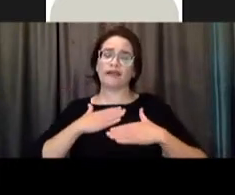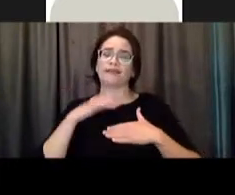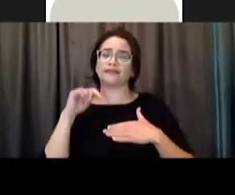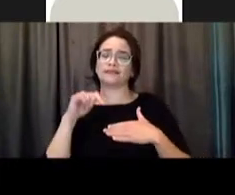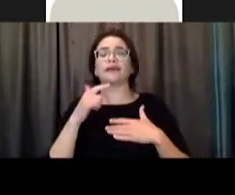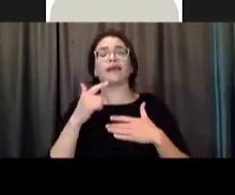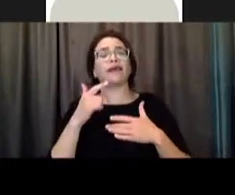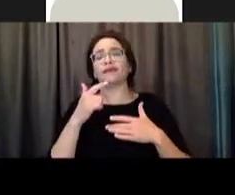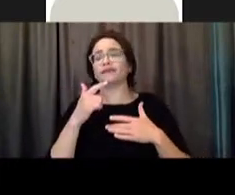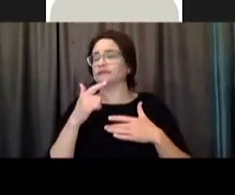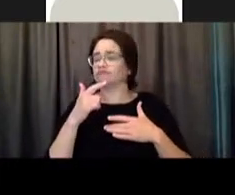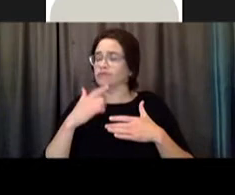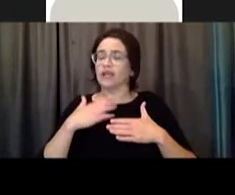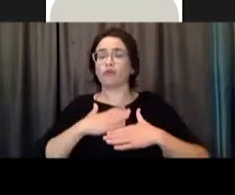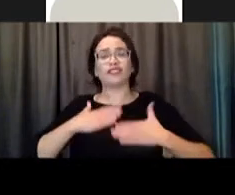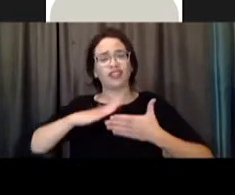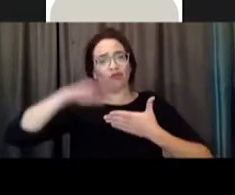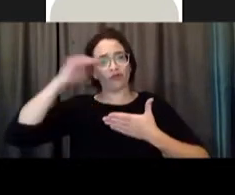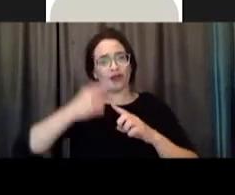today.